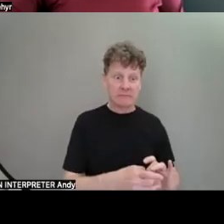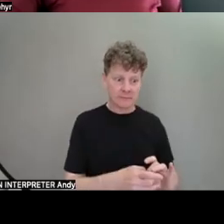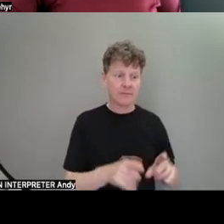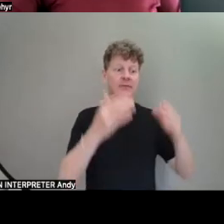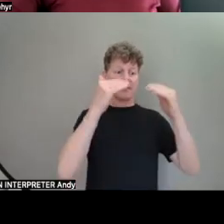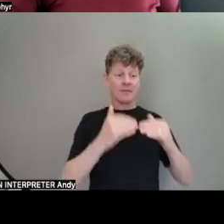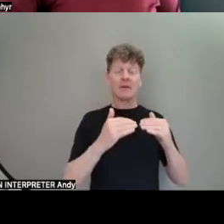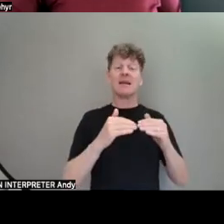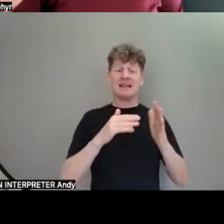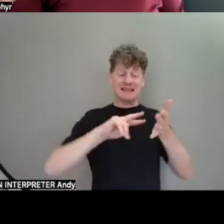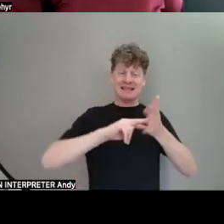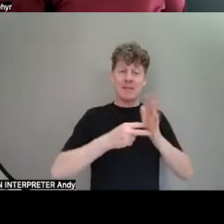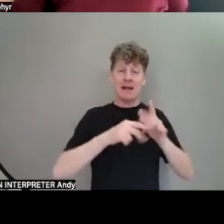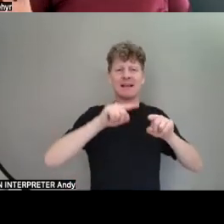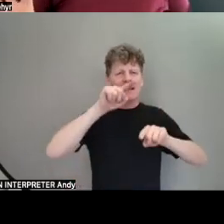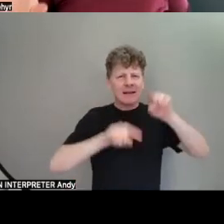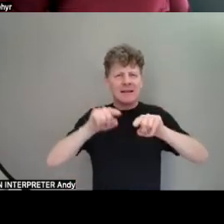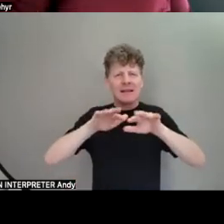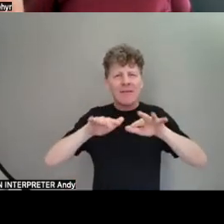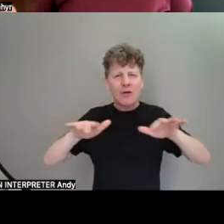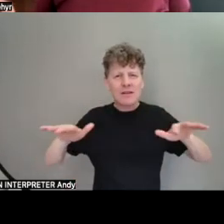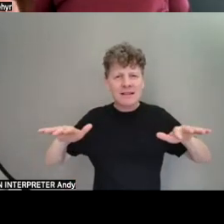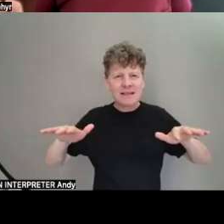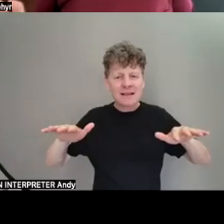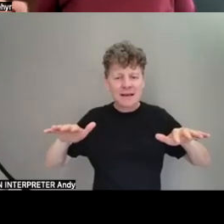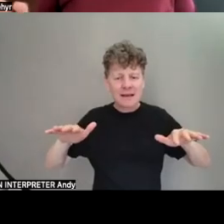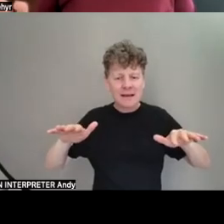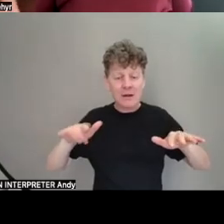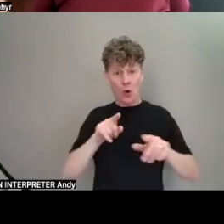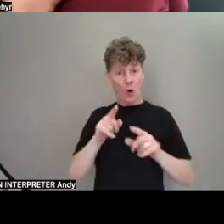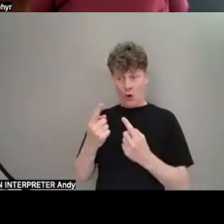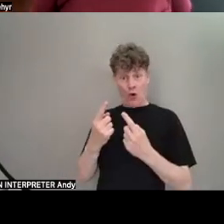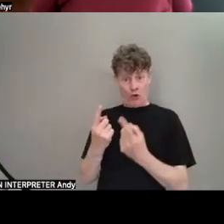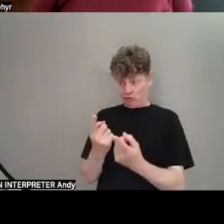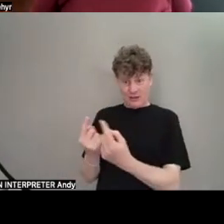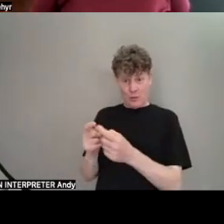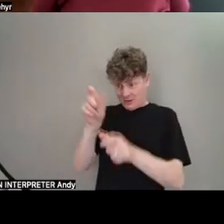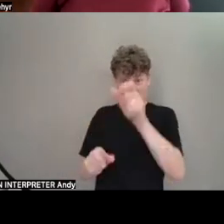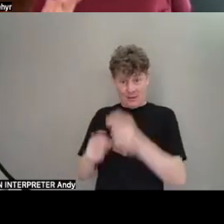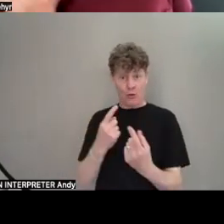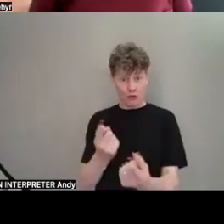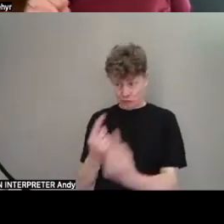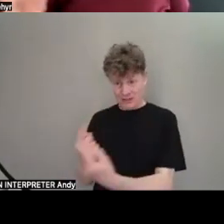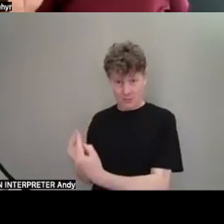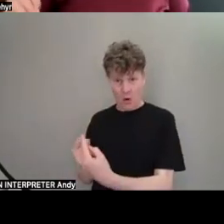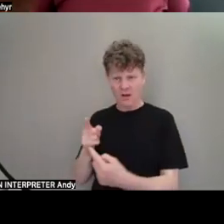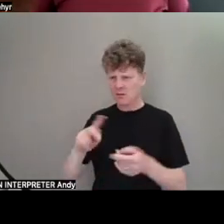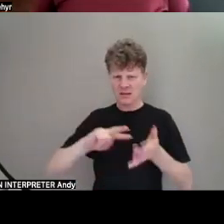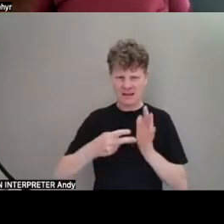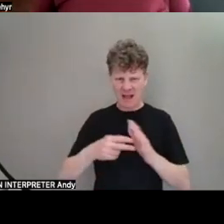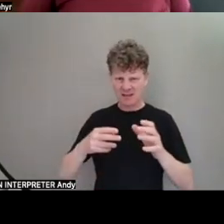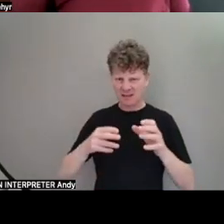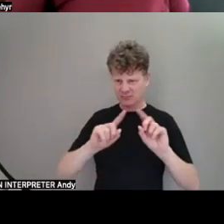in responses. So looking at all the different, the diversity of responses that participants gave to the different